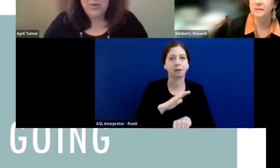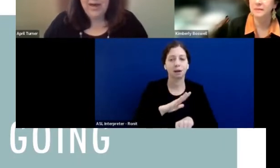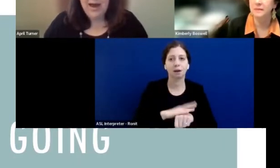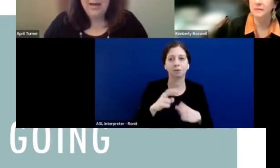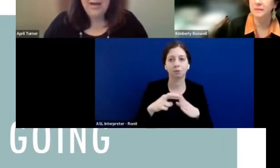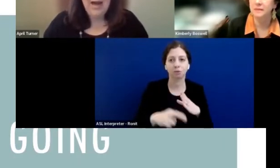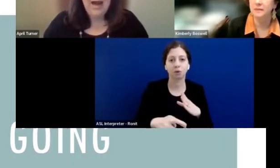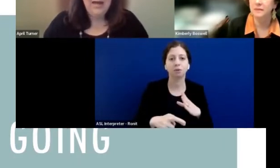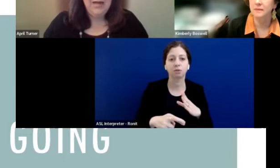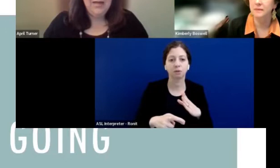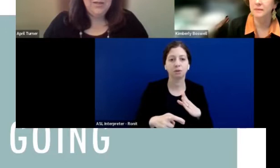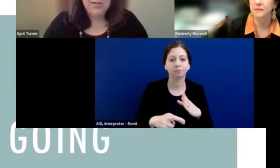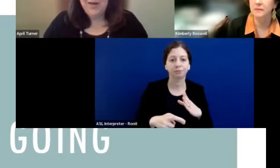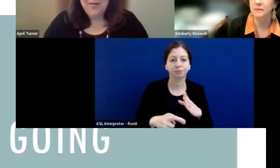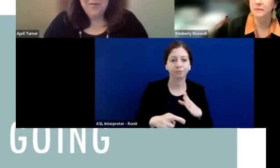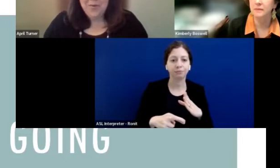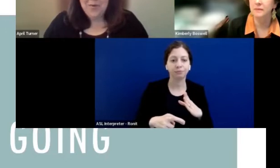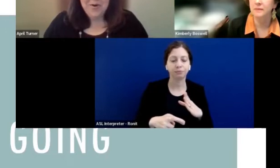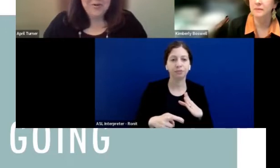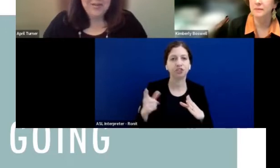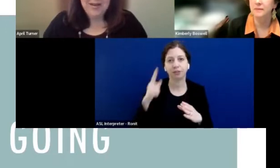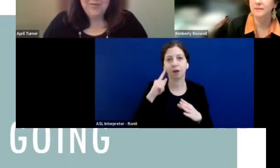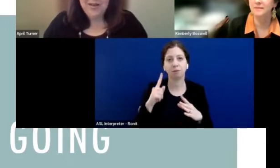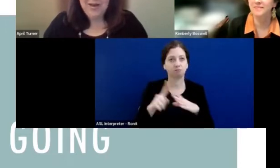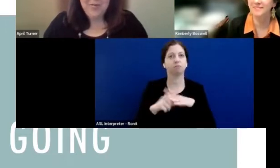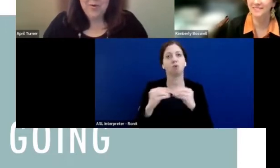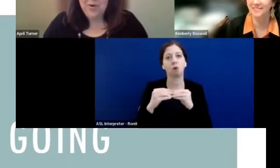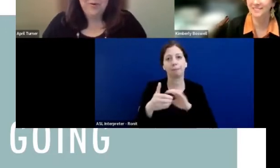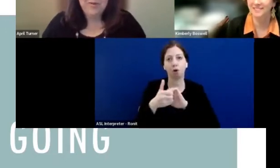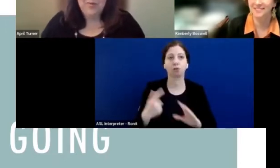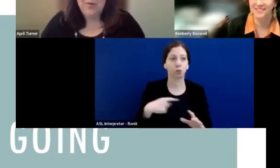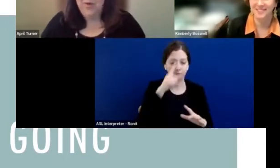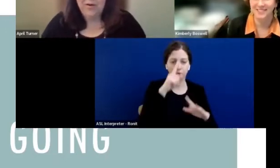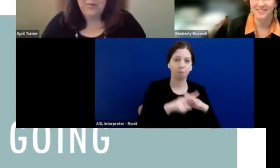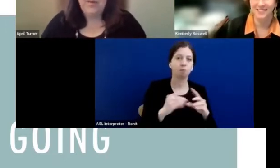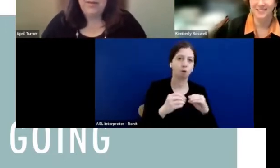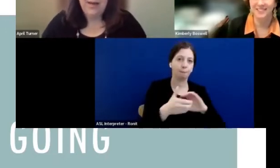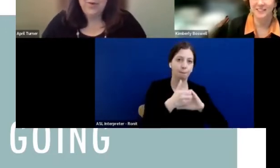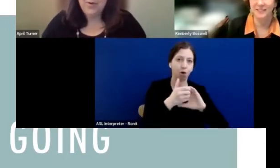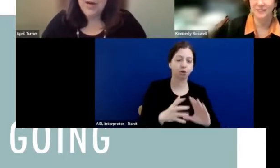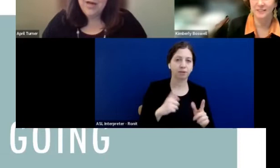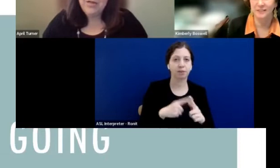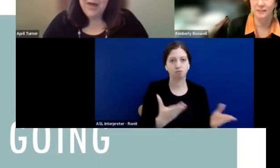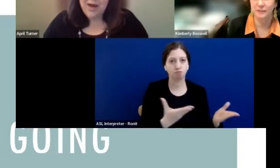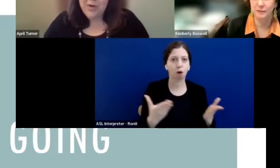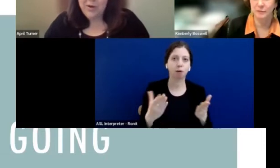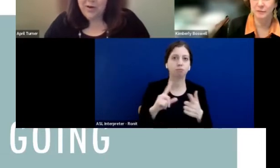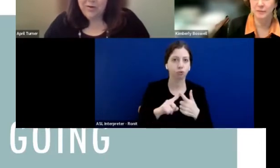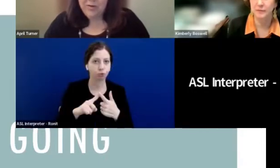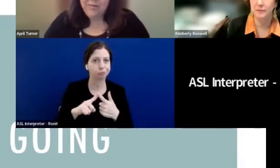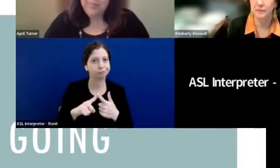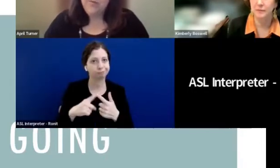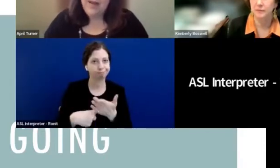results that we had, and she thought of more partners. We thought of more partners, and we brought them to the table. So now we